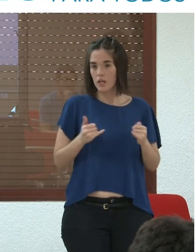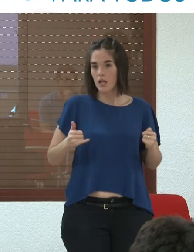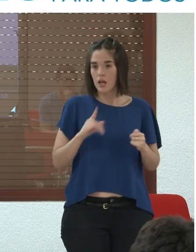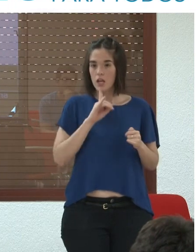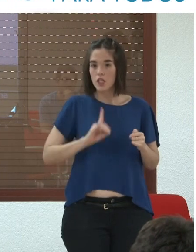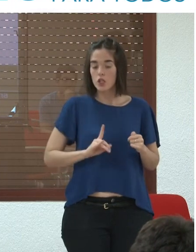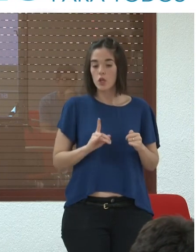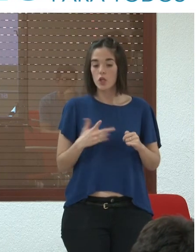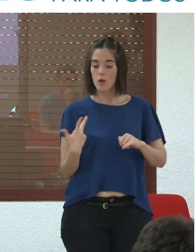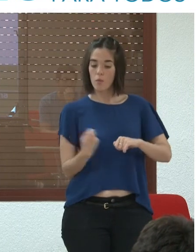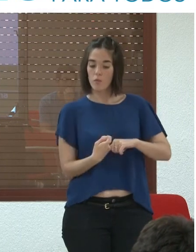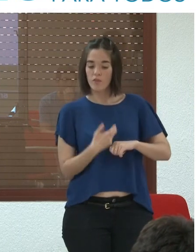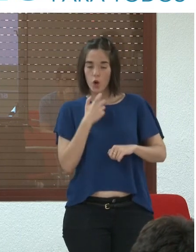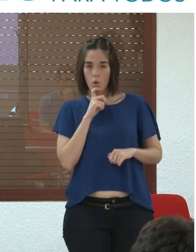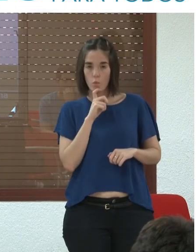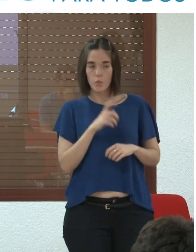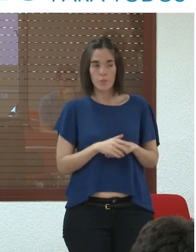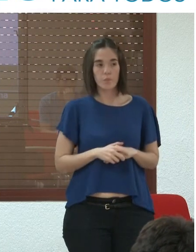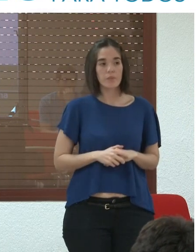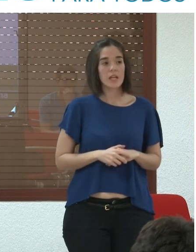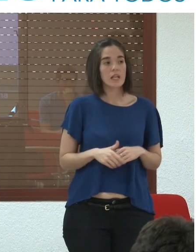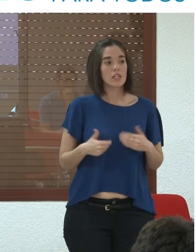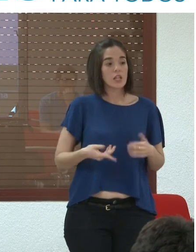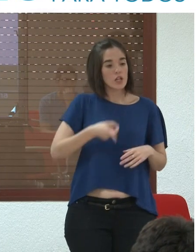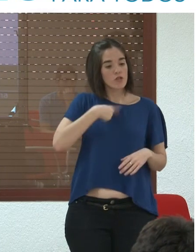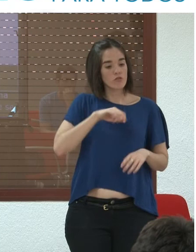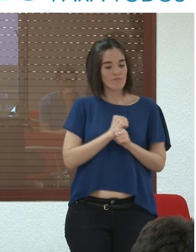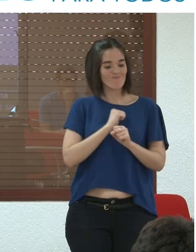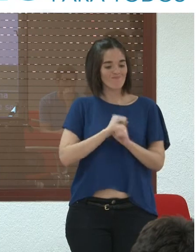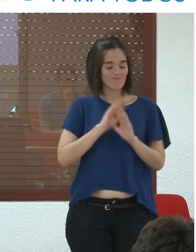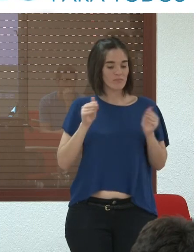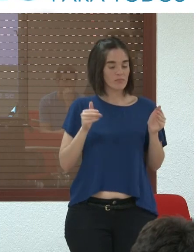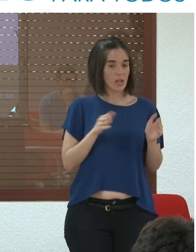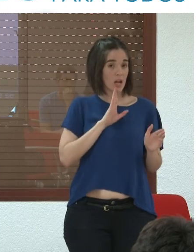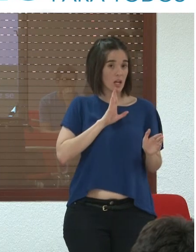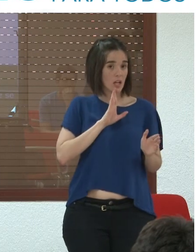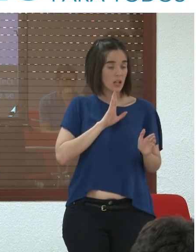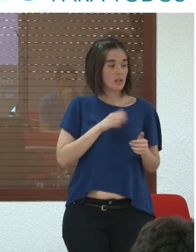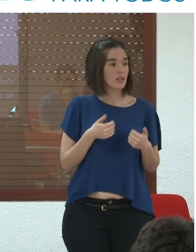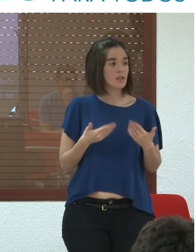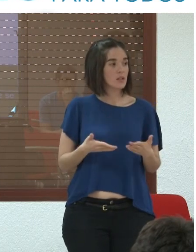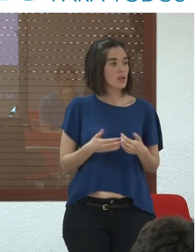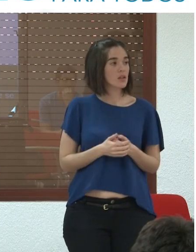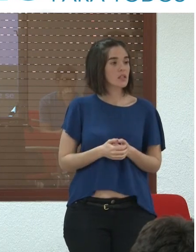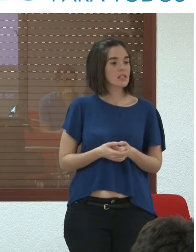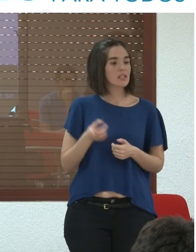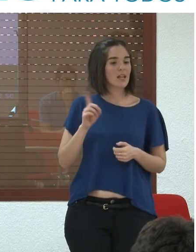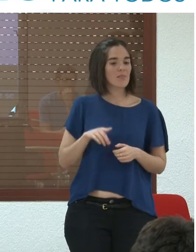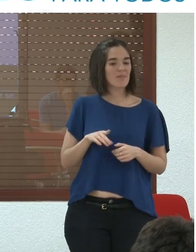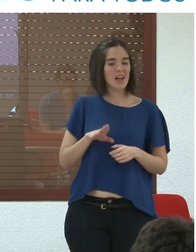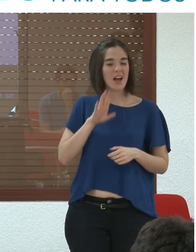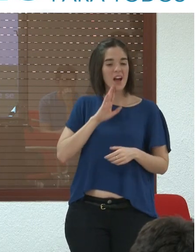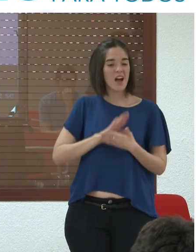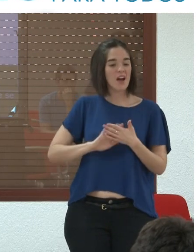of electrodes and the current that can be applied to the subject, and that's the field in which we are working right now. With